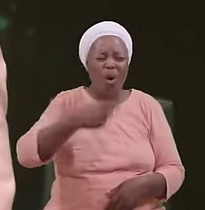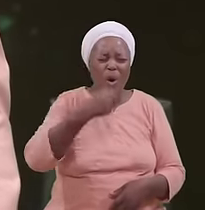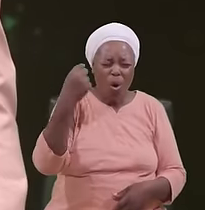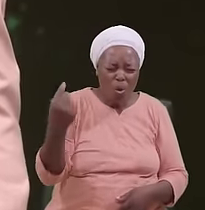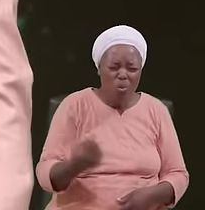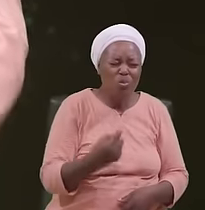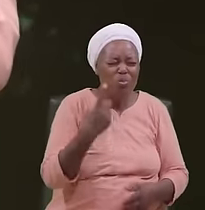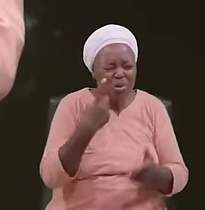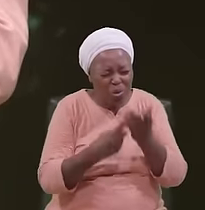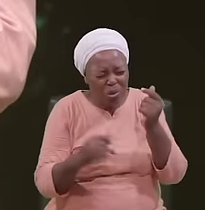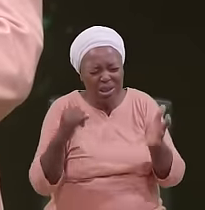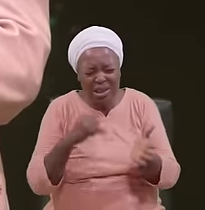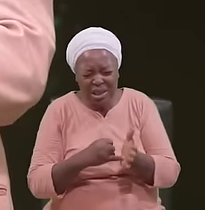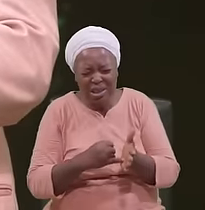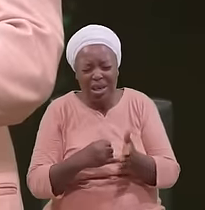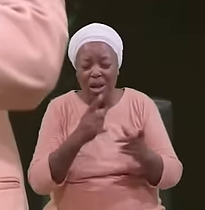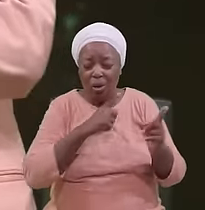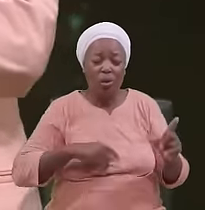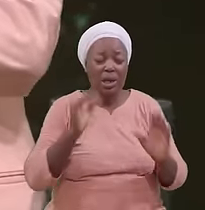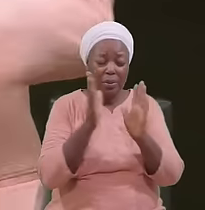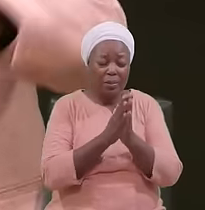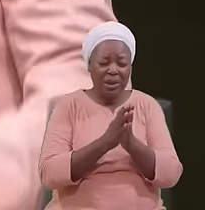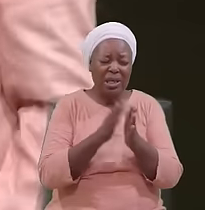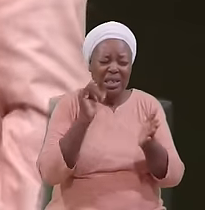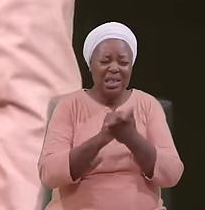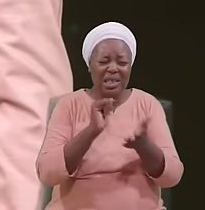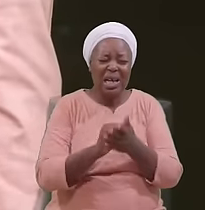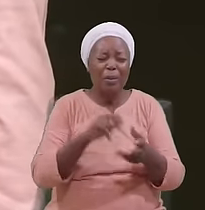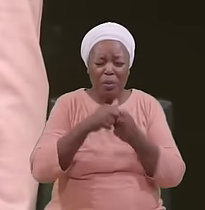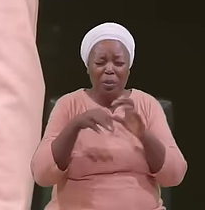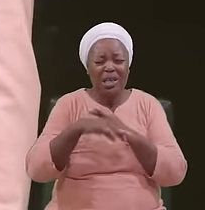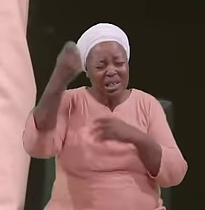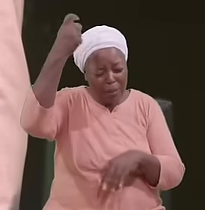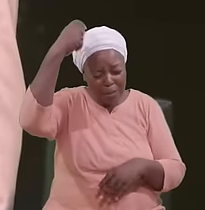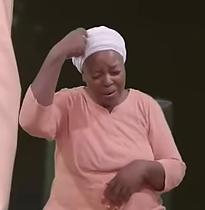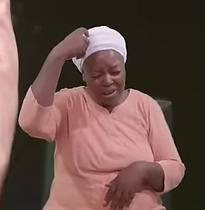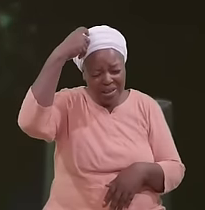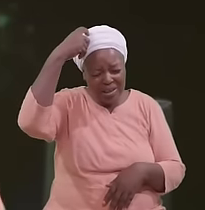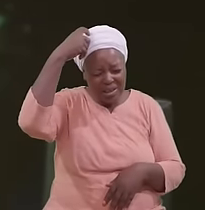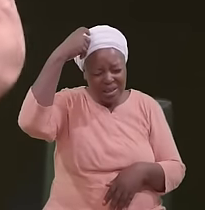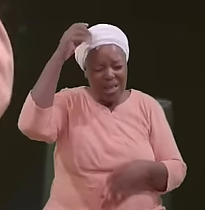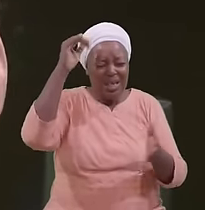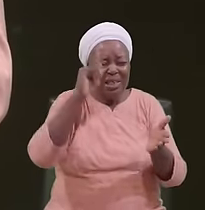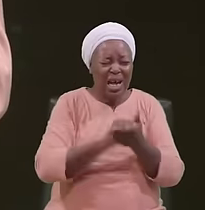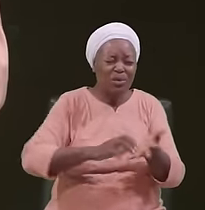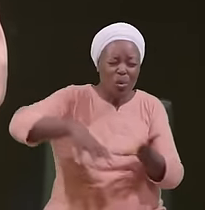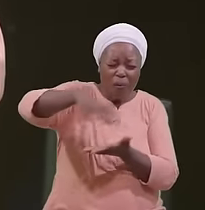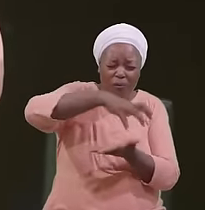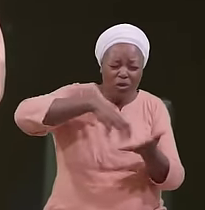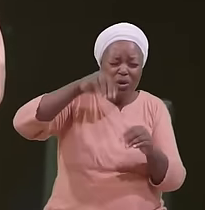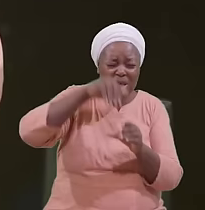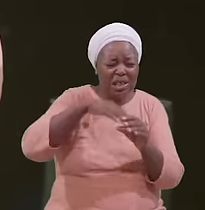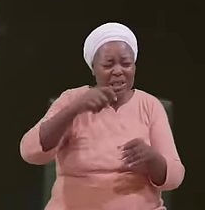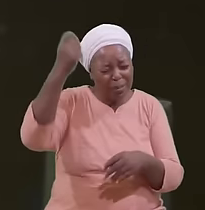holding it. Lord, I pray that infirmity in the brain, that confusion in the